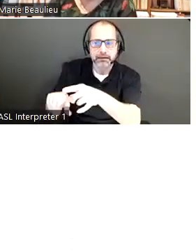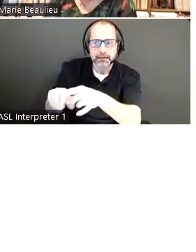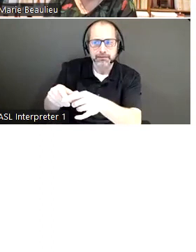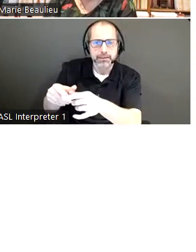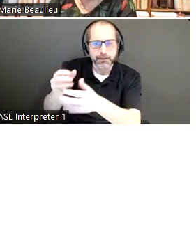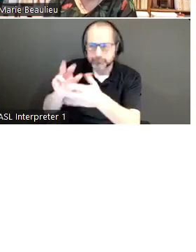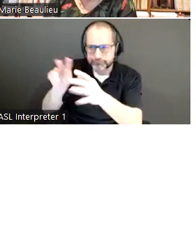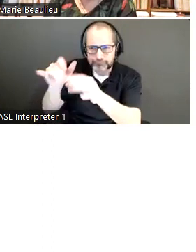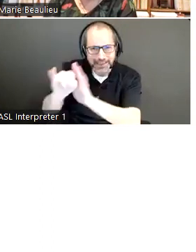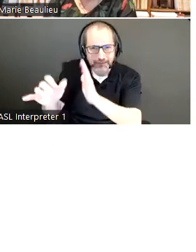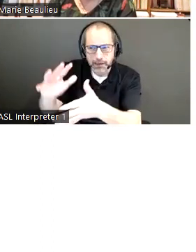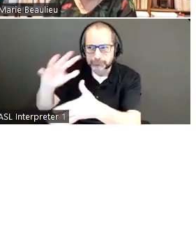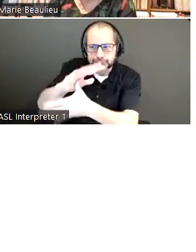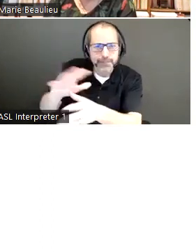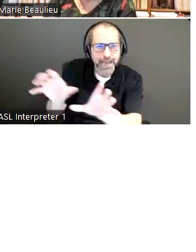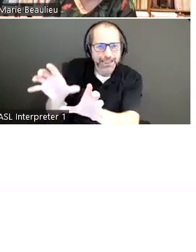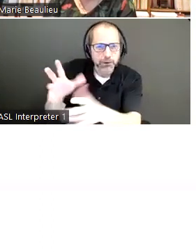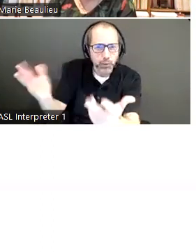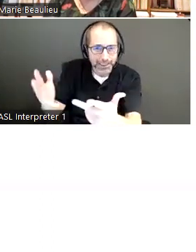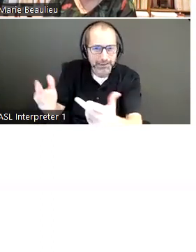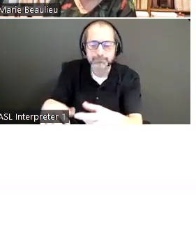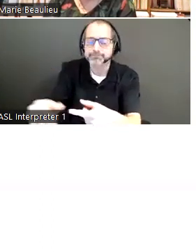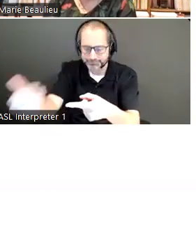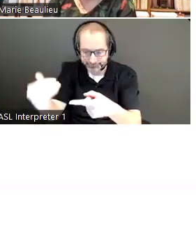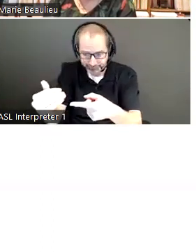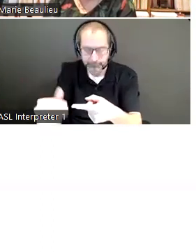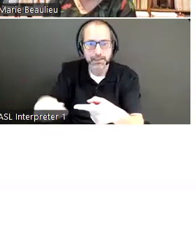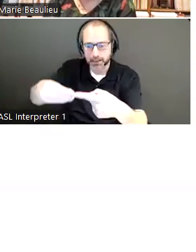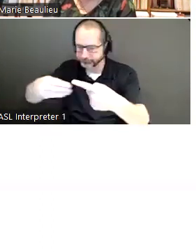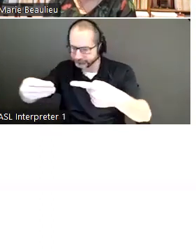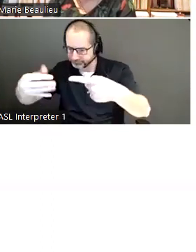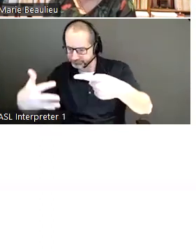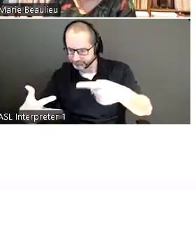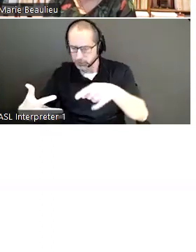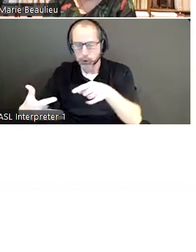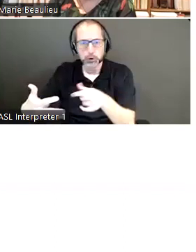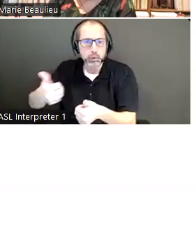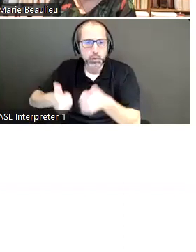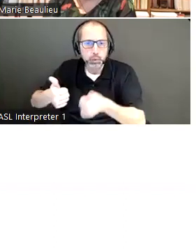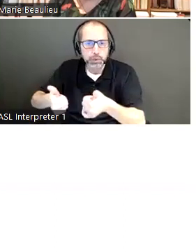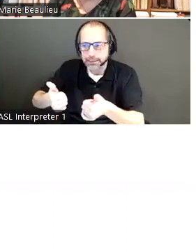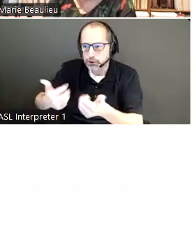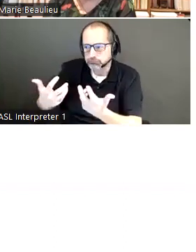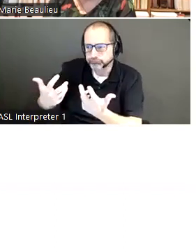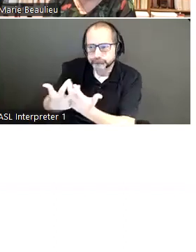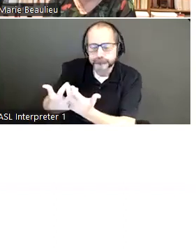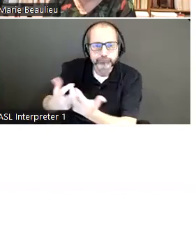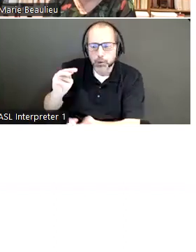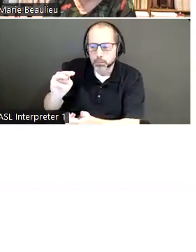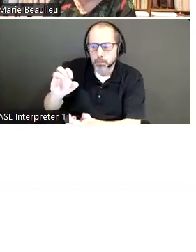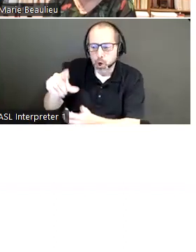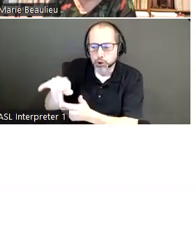and then they will be guided to the corresponding module and to which person needs to be